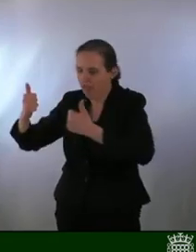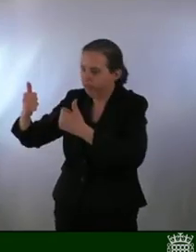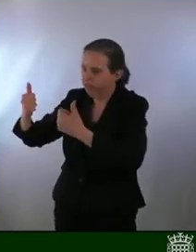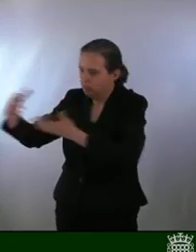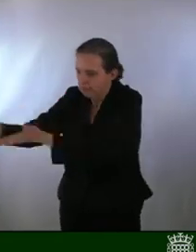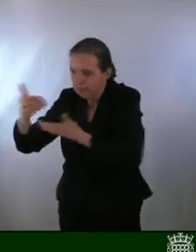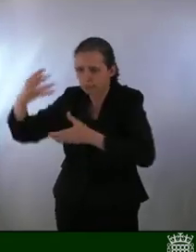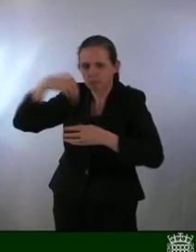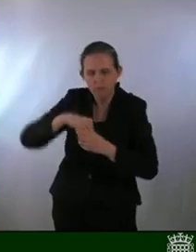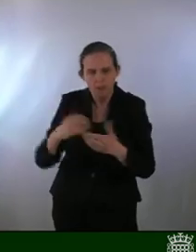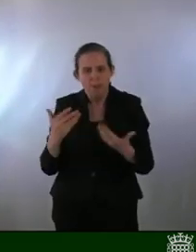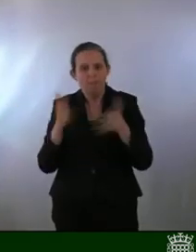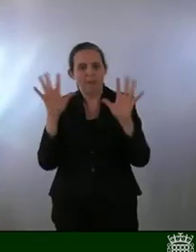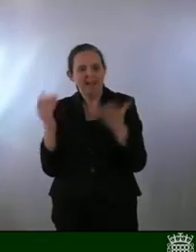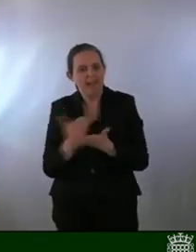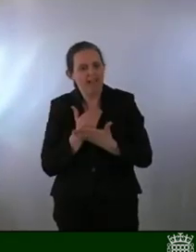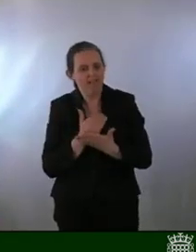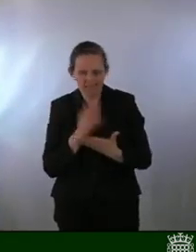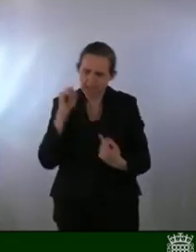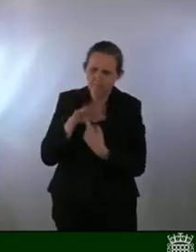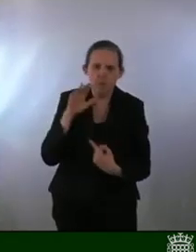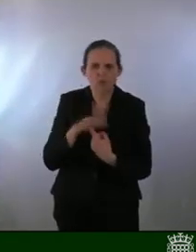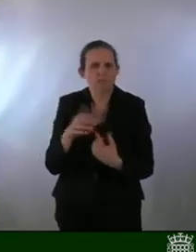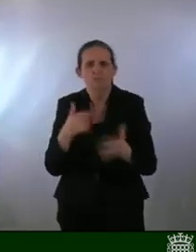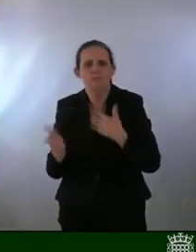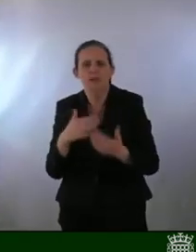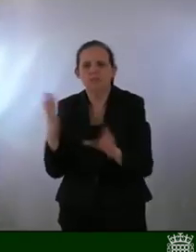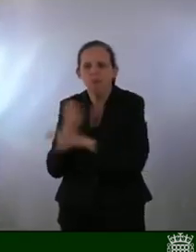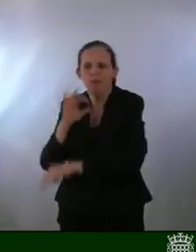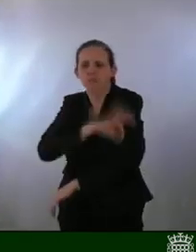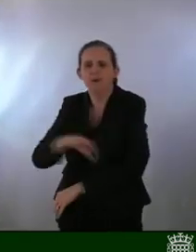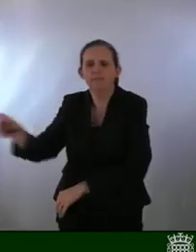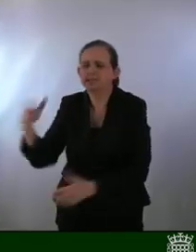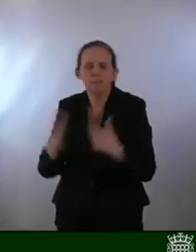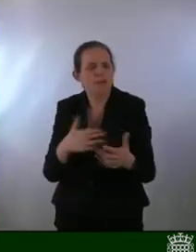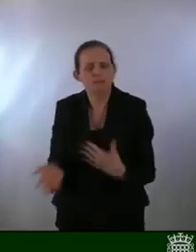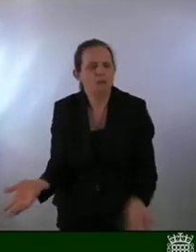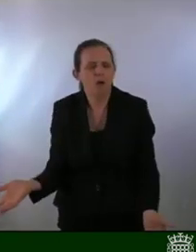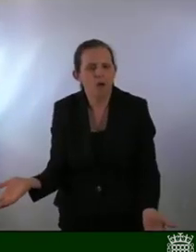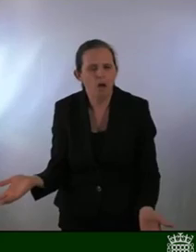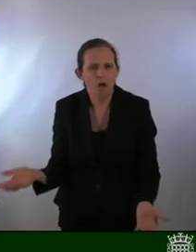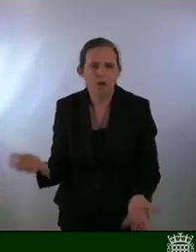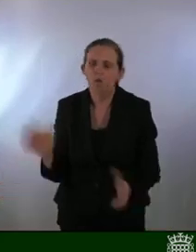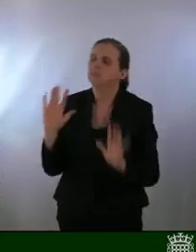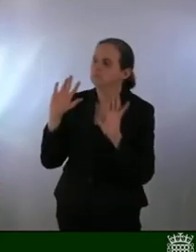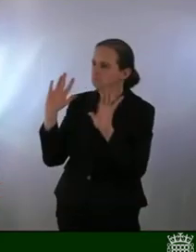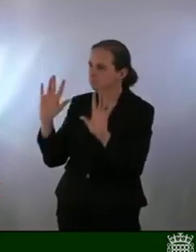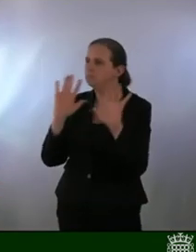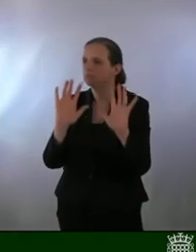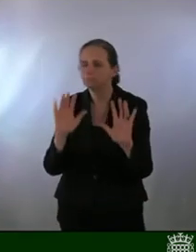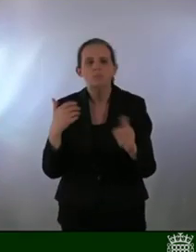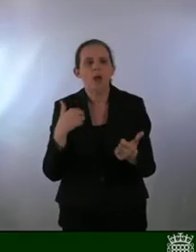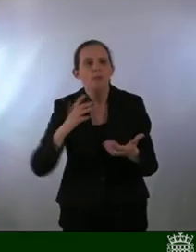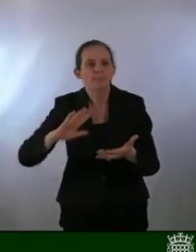health, public safety before private profit? I'm absolutely delighted at